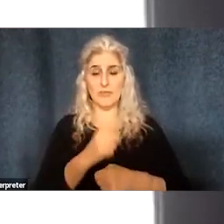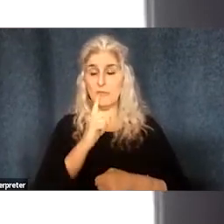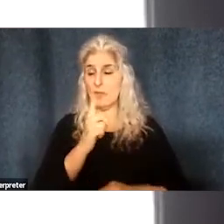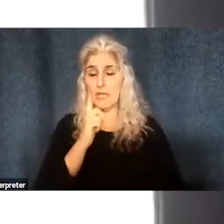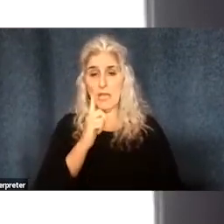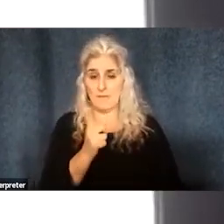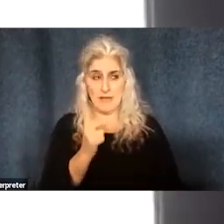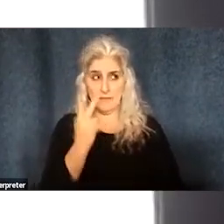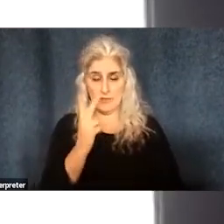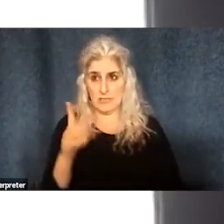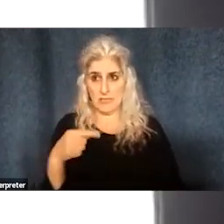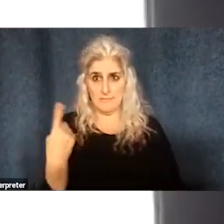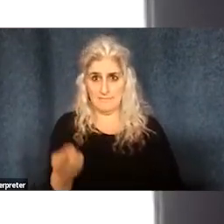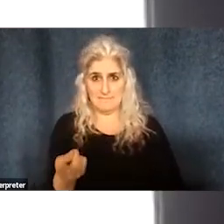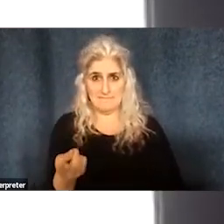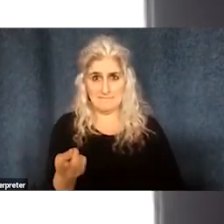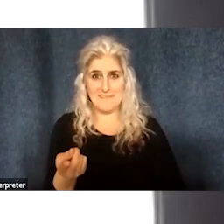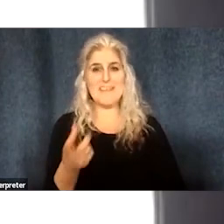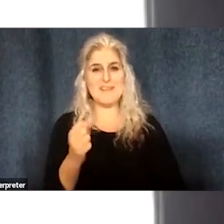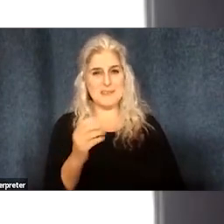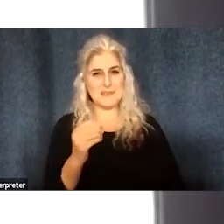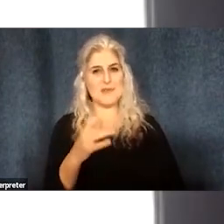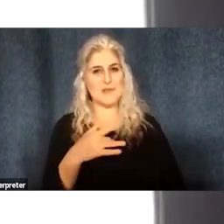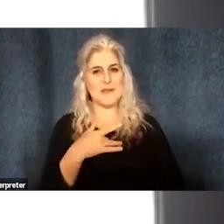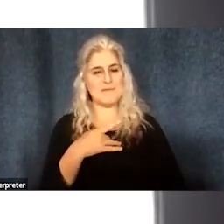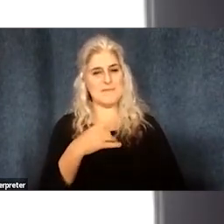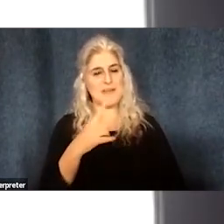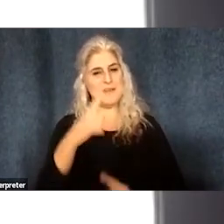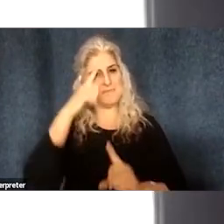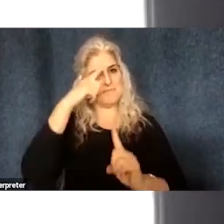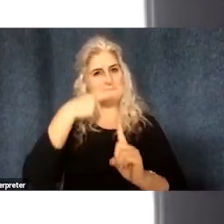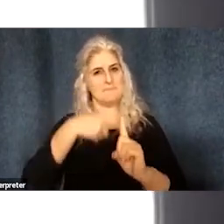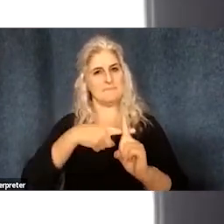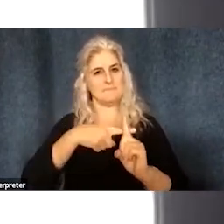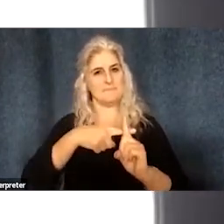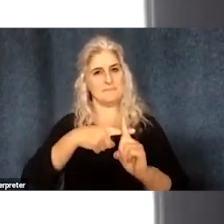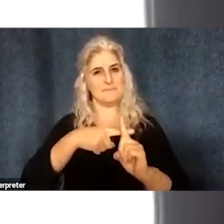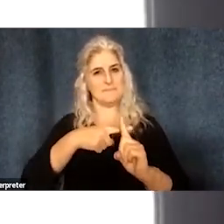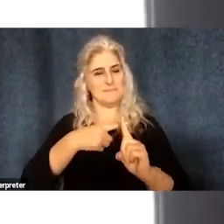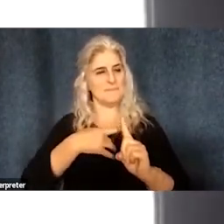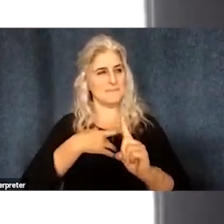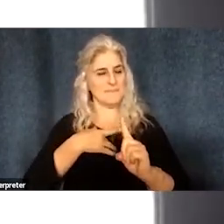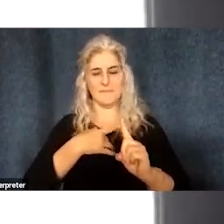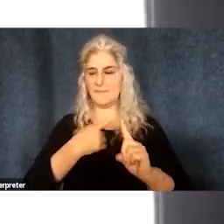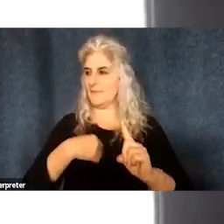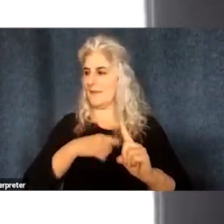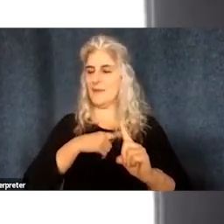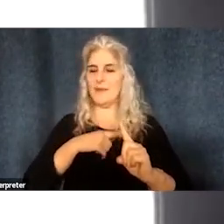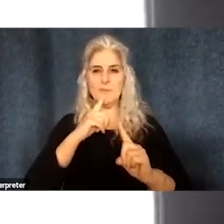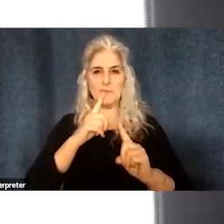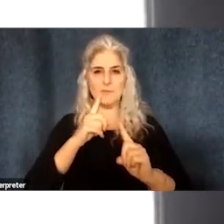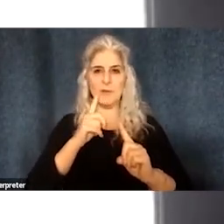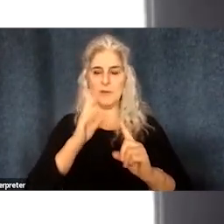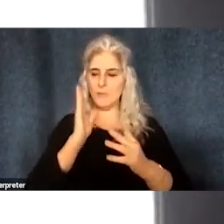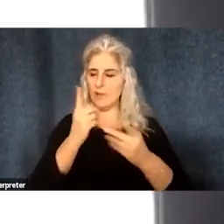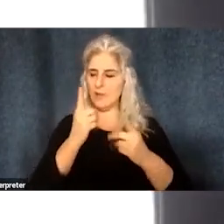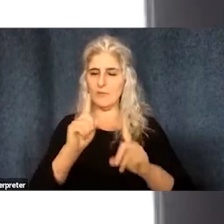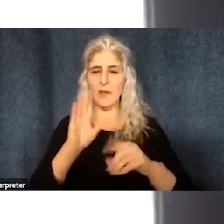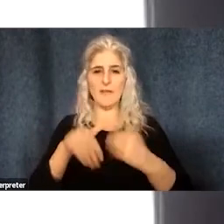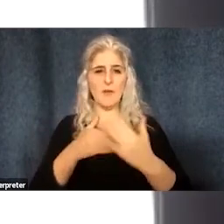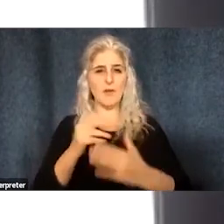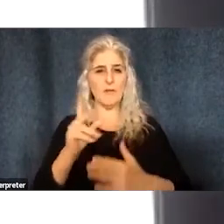say. So I'm very optimistic on the fact that we will reach all the KPI